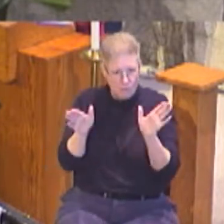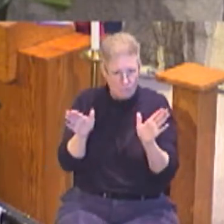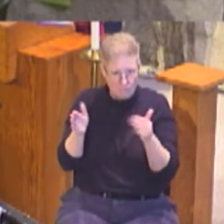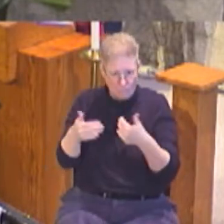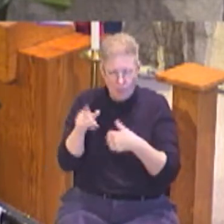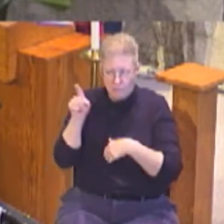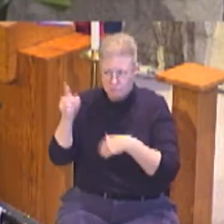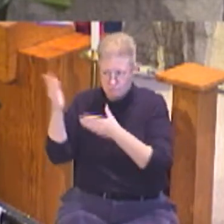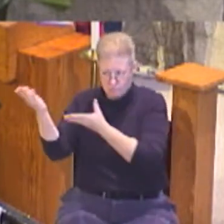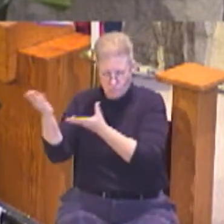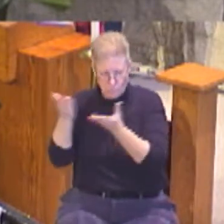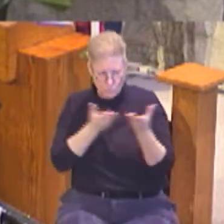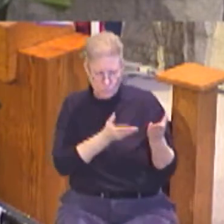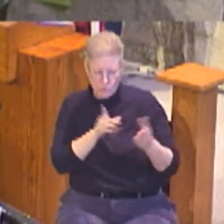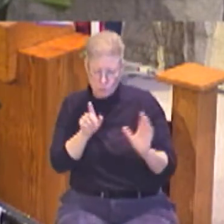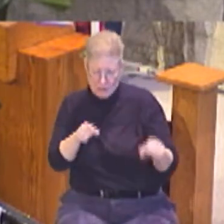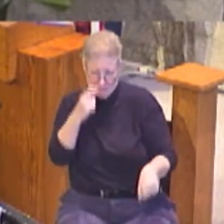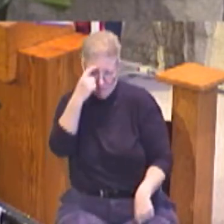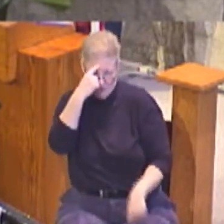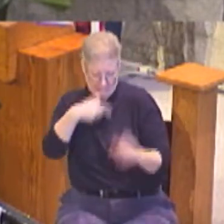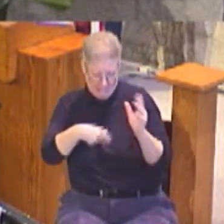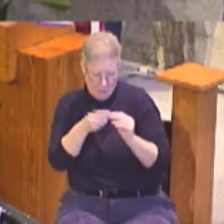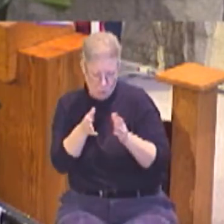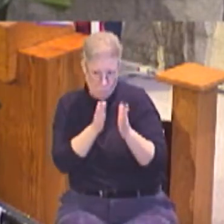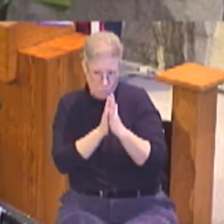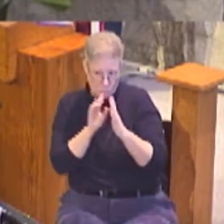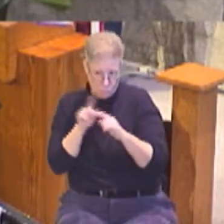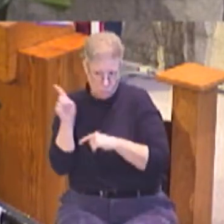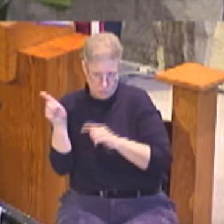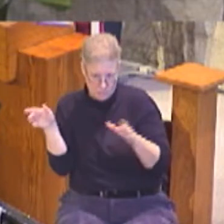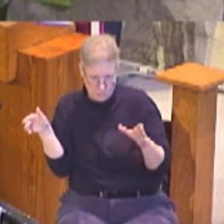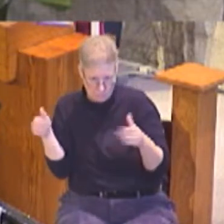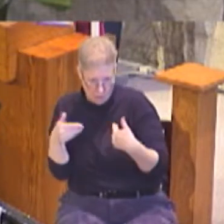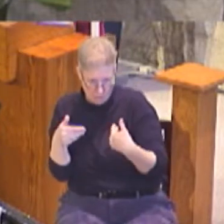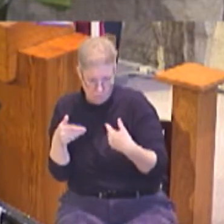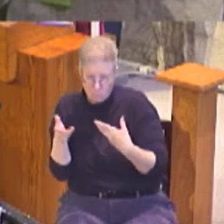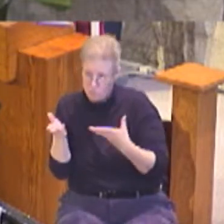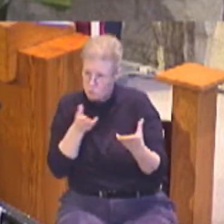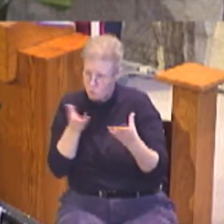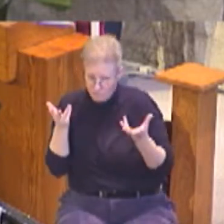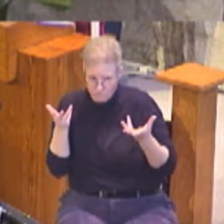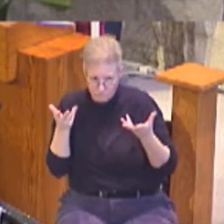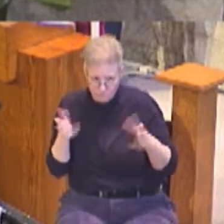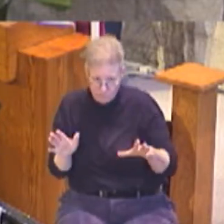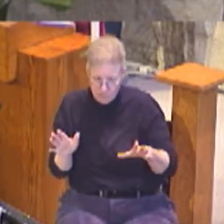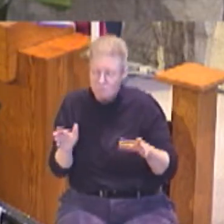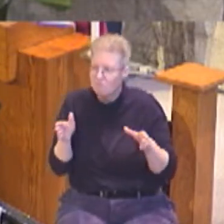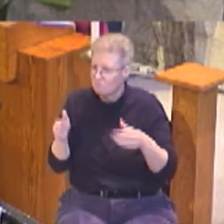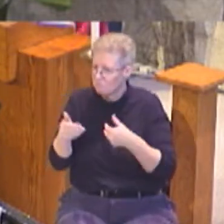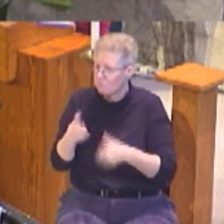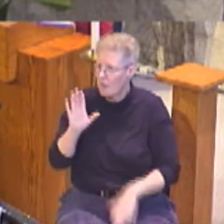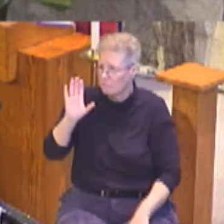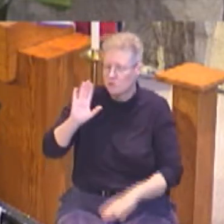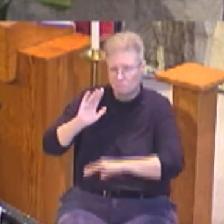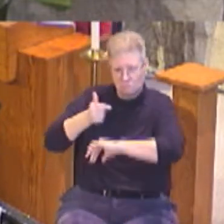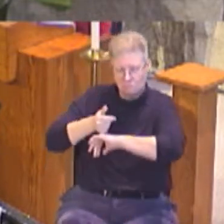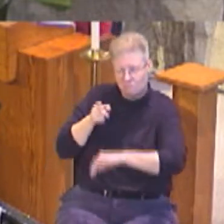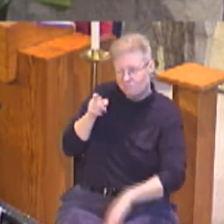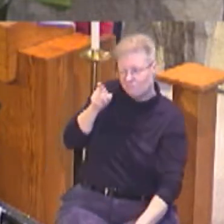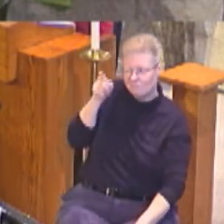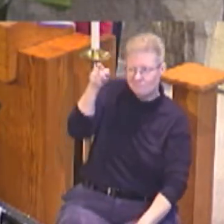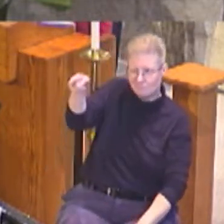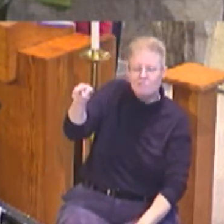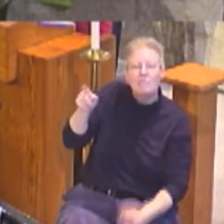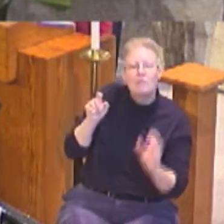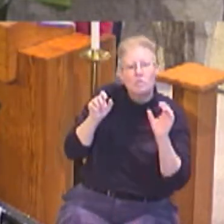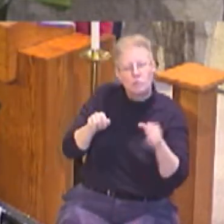the box. After the service, the prayer box is located in the garden court where you may add your written